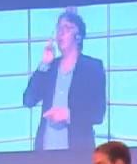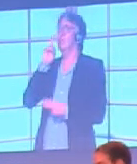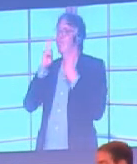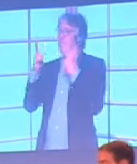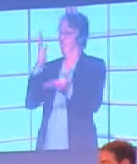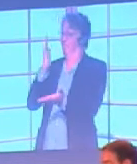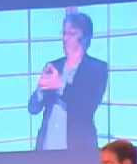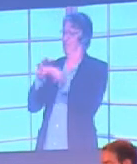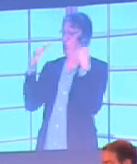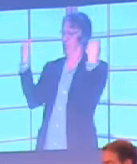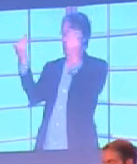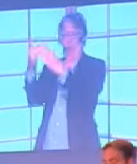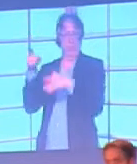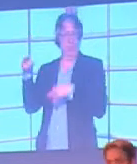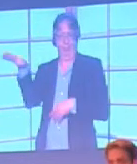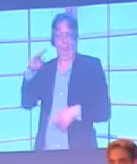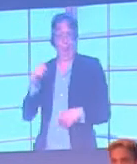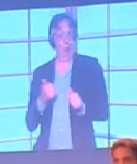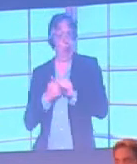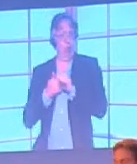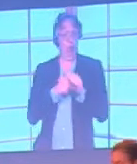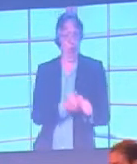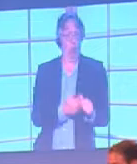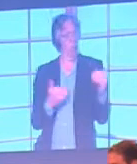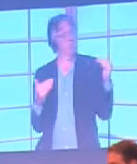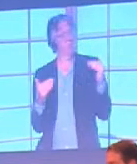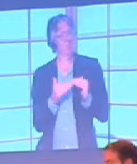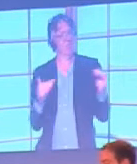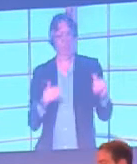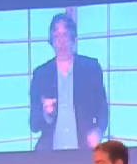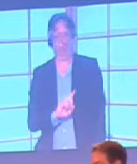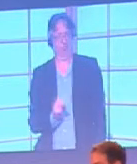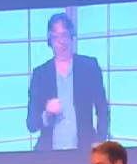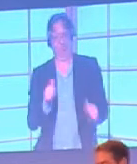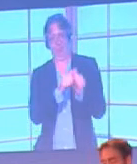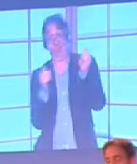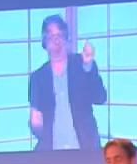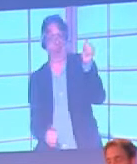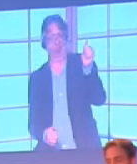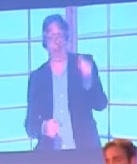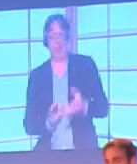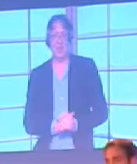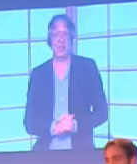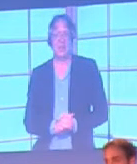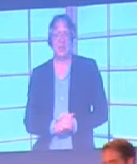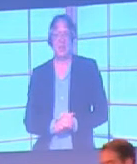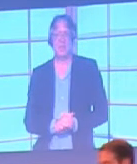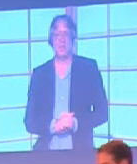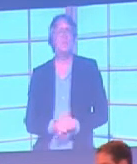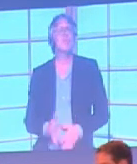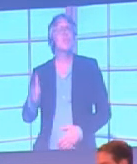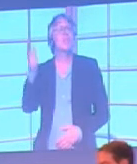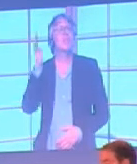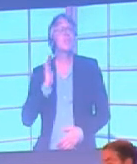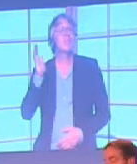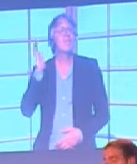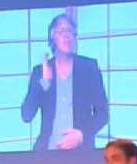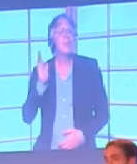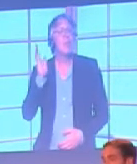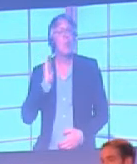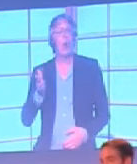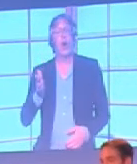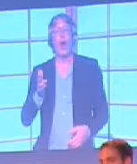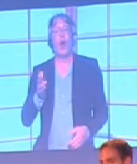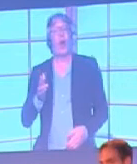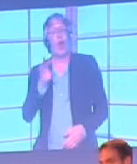challenging. As Jacques Lambert was mentioning before, Access for All was part of the bidding process, and